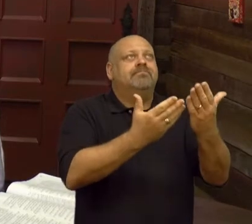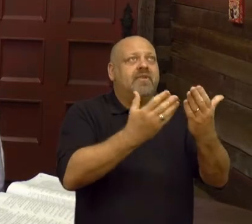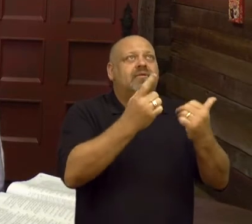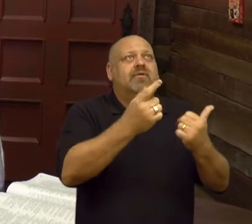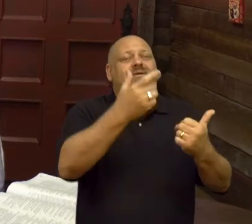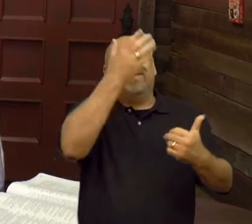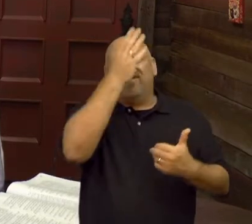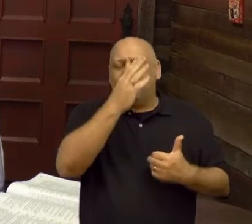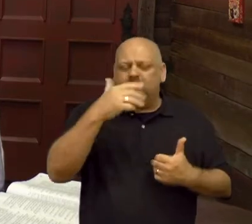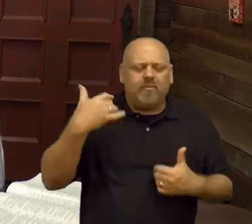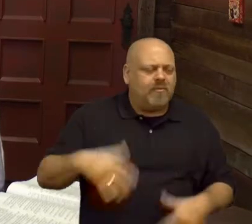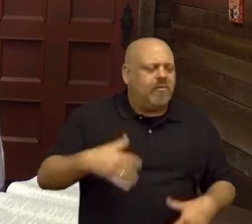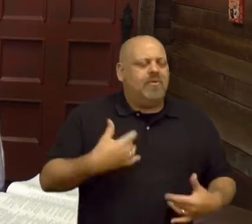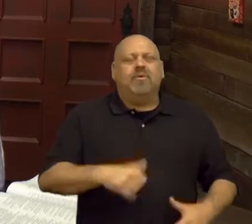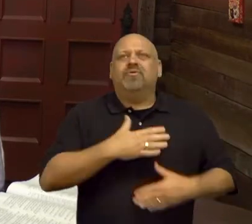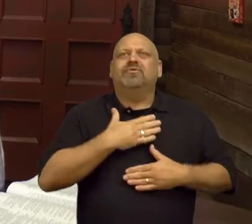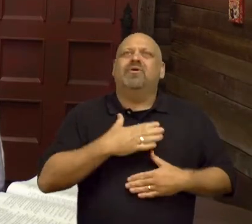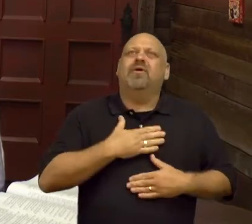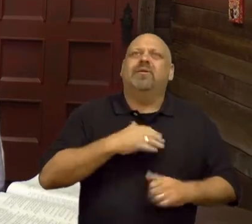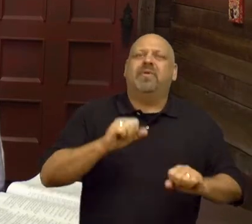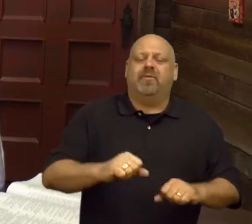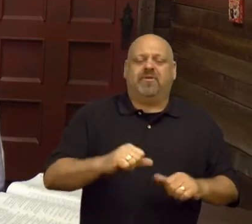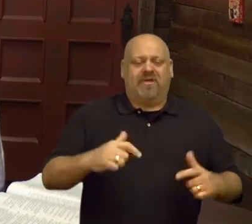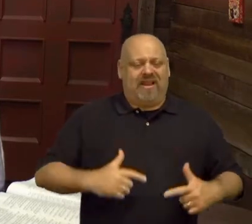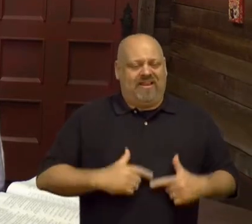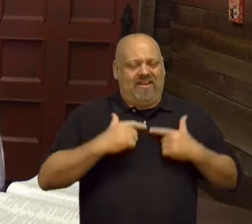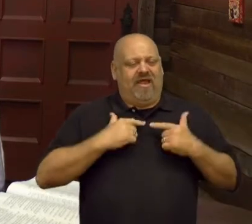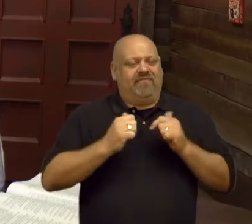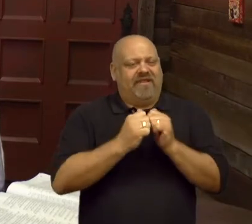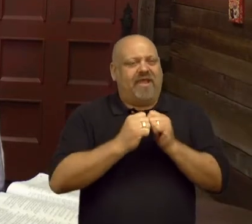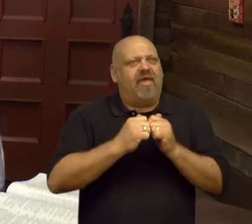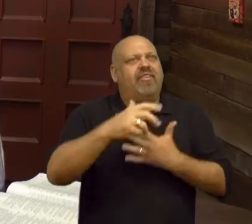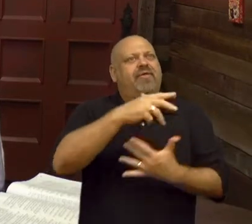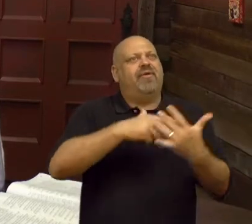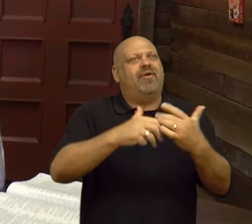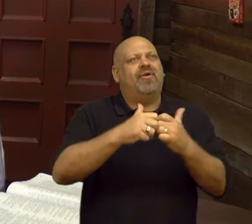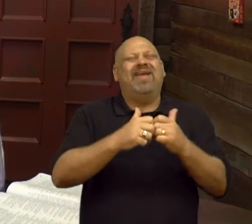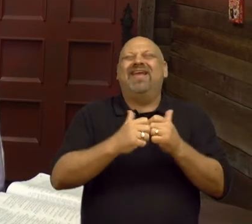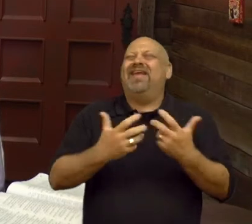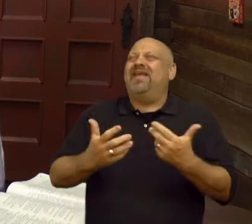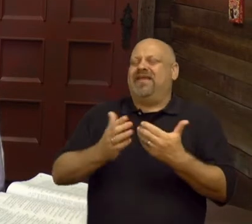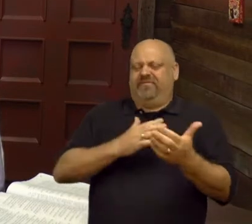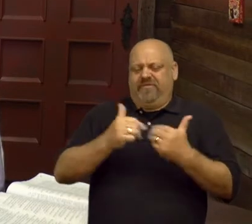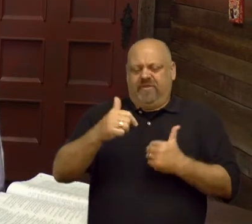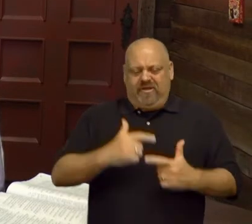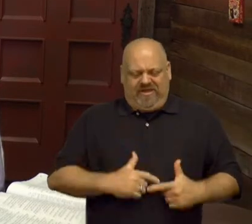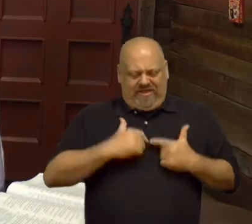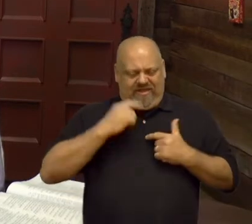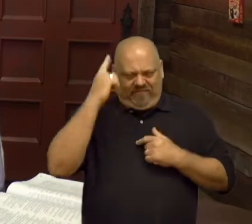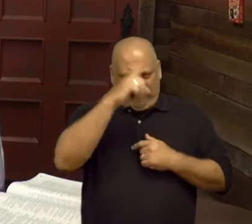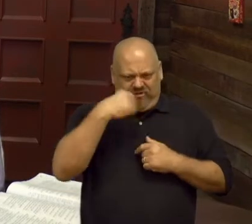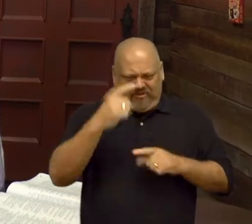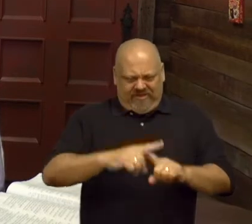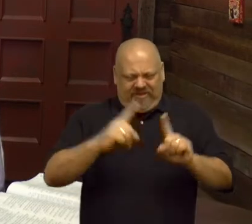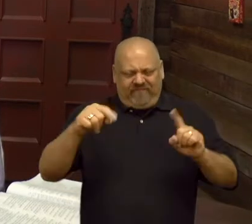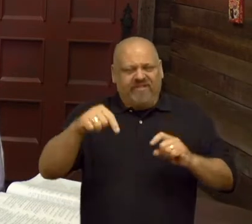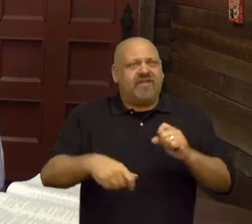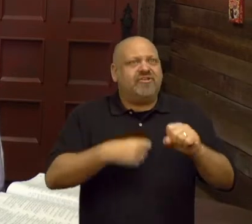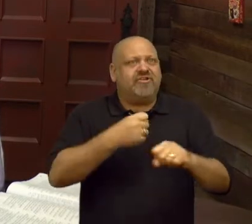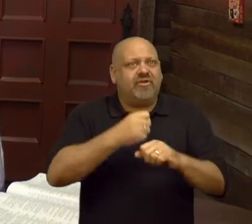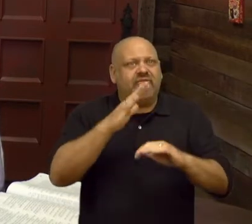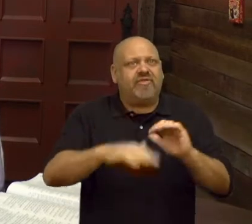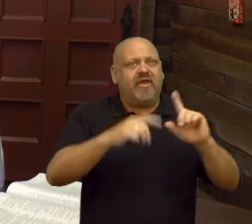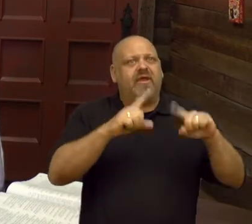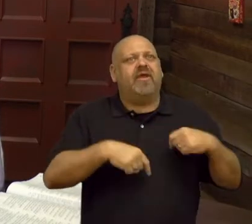church family to you. God, what a joy it is to be able to do life together. Even though life looks differently in this